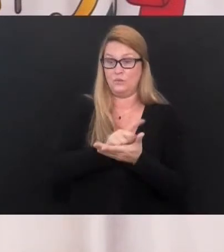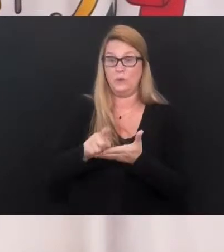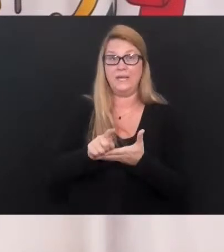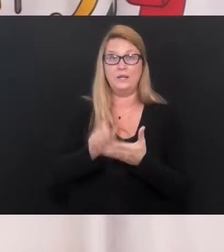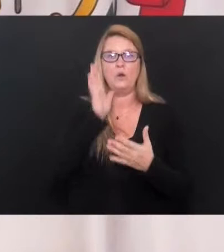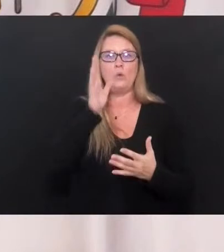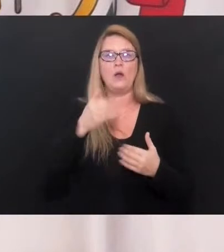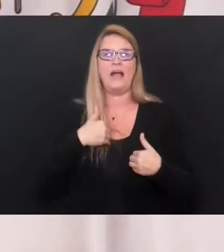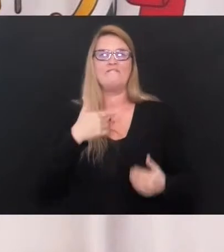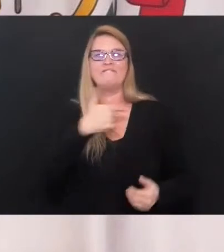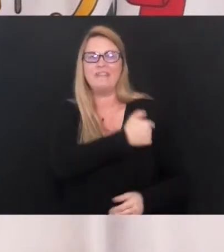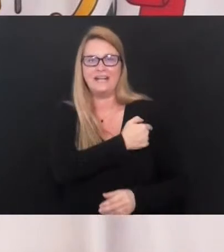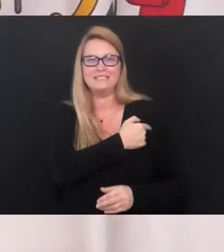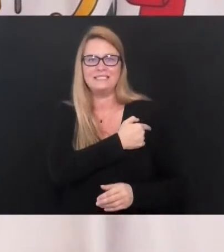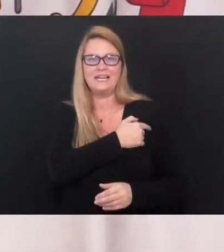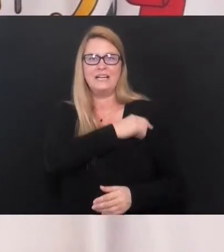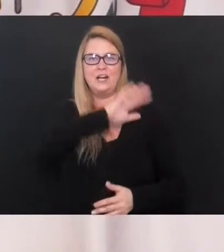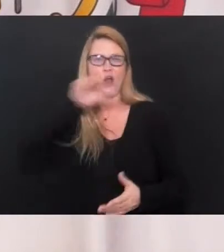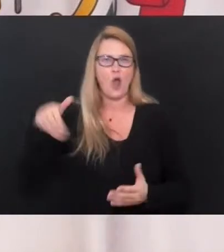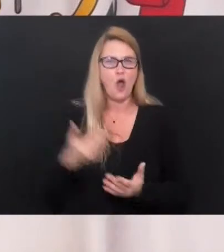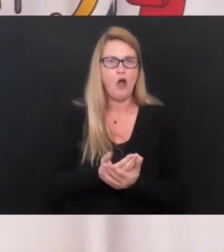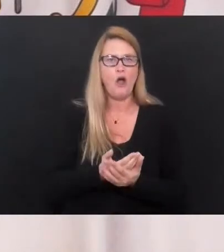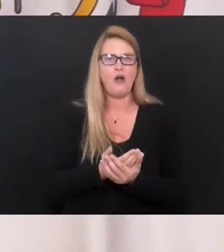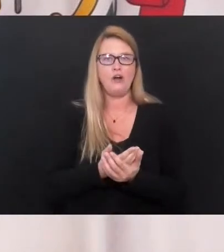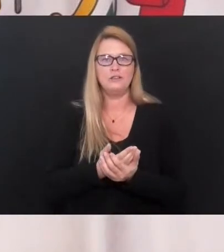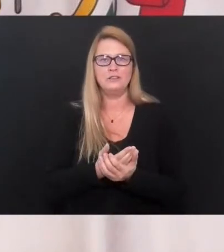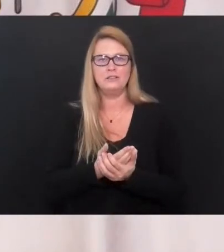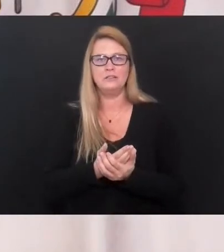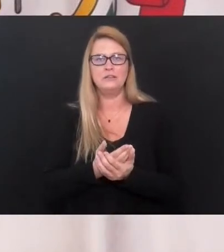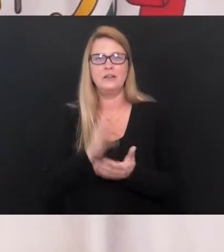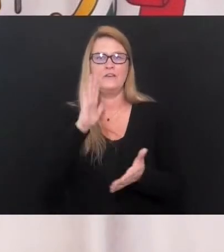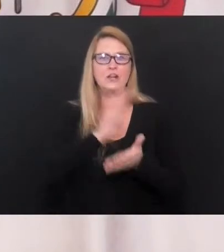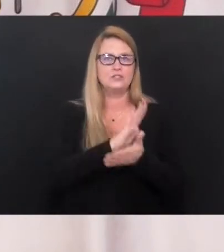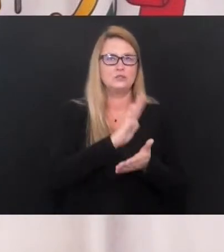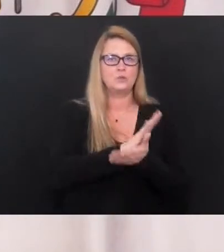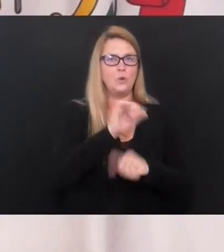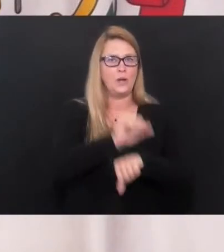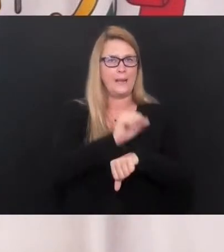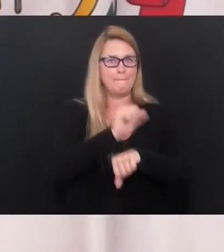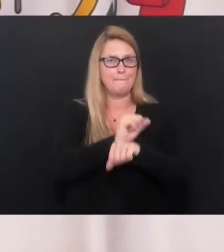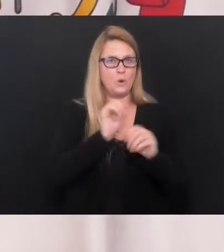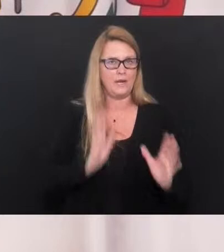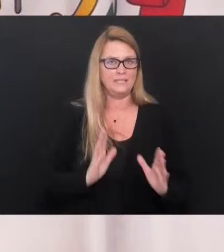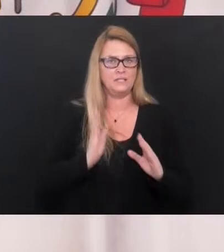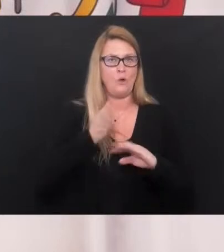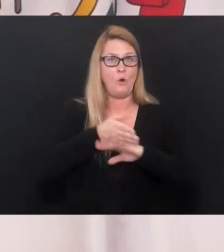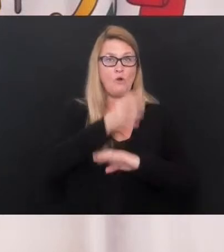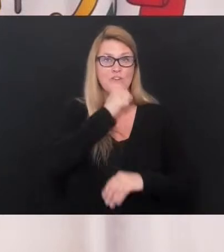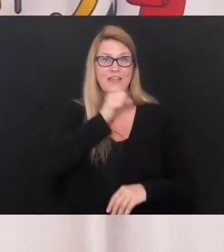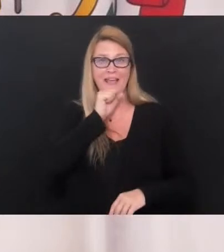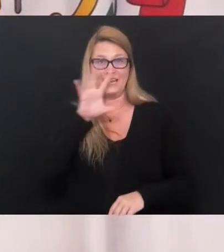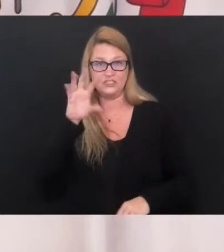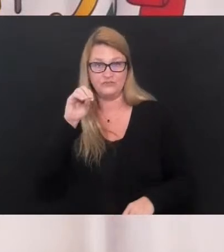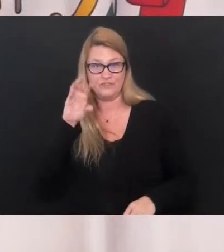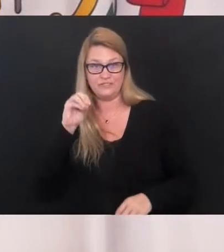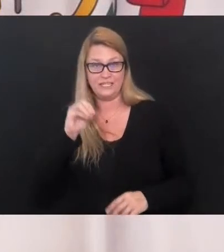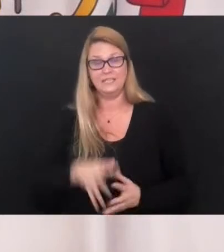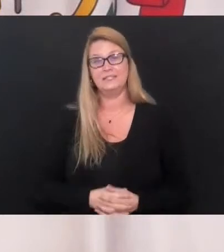have vaccinated all of our school employees over the age of 50, and that's